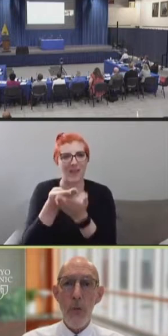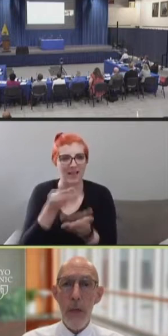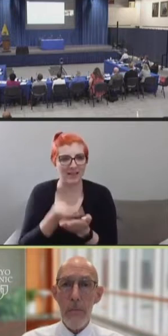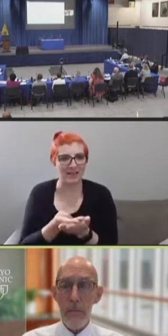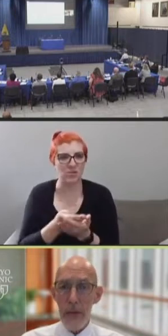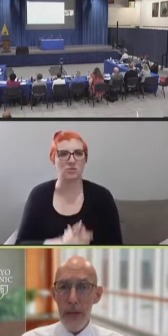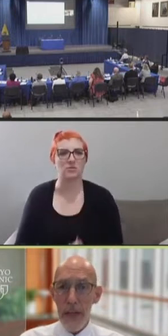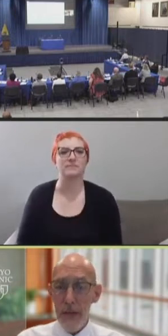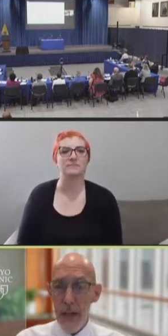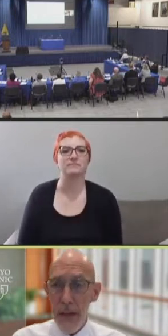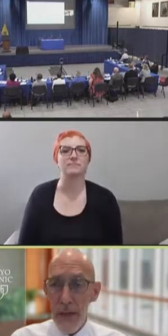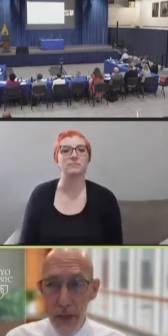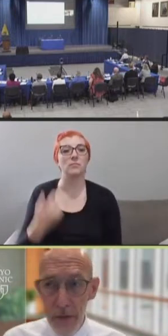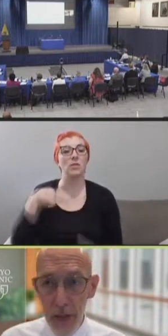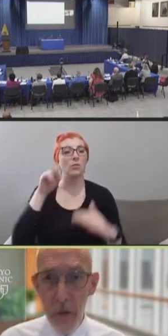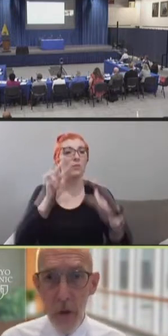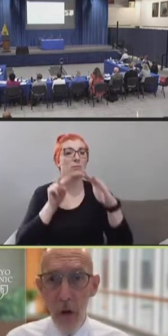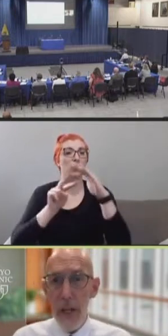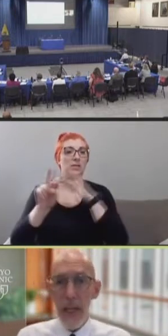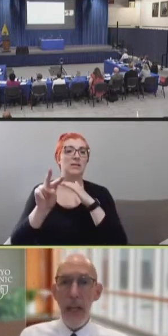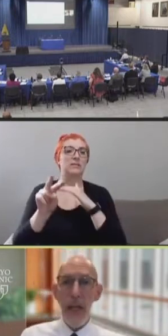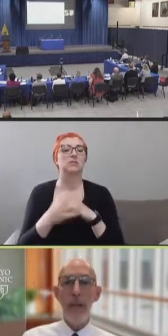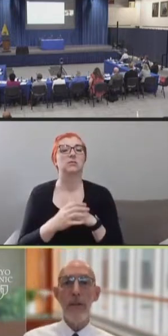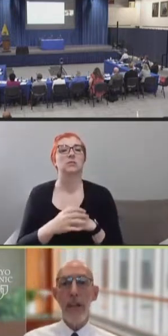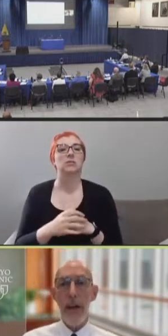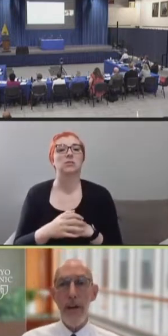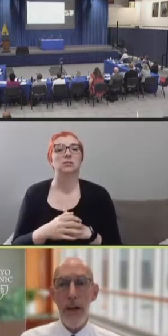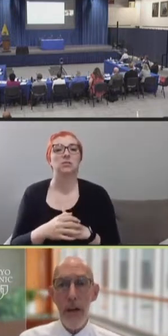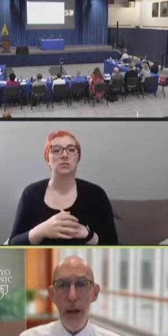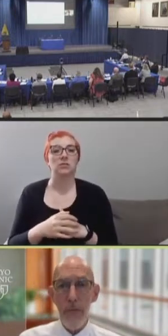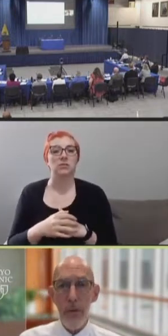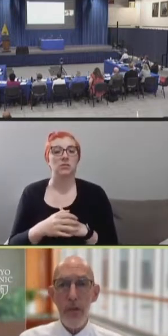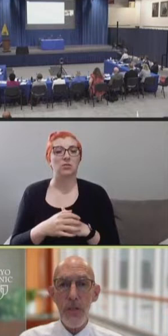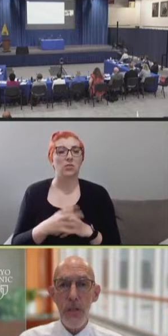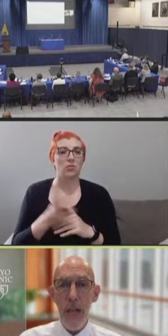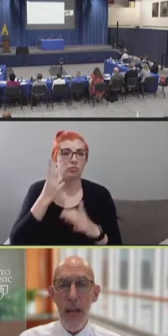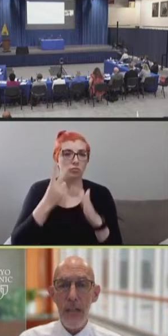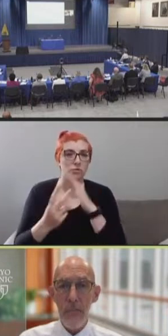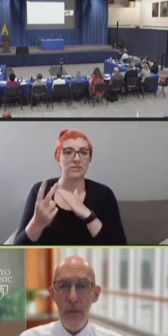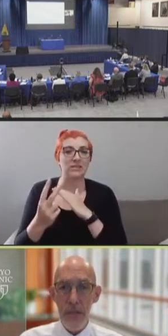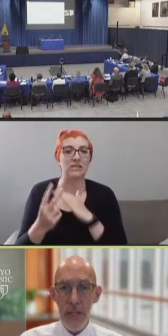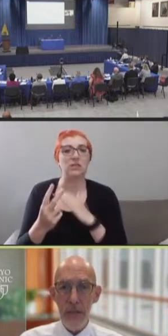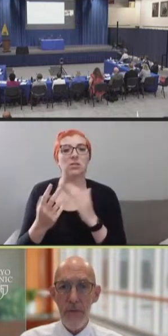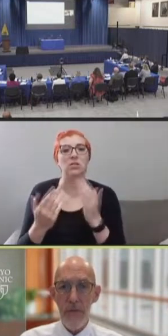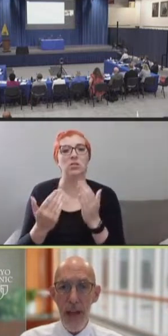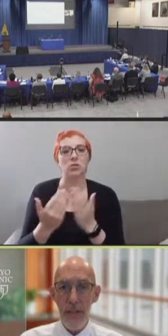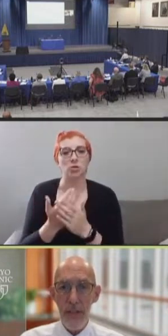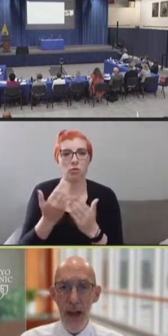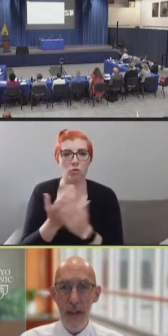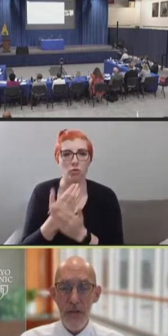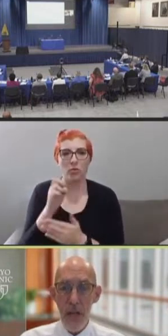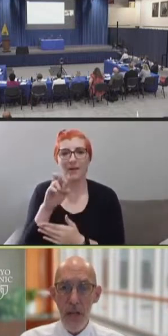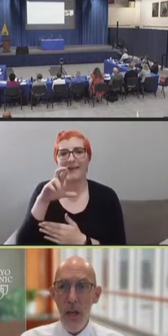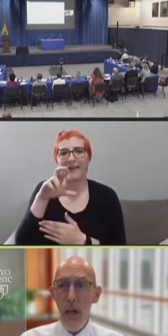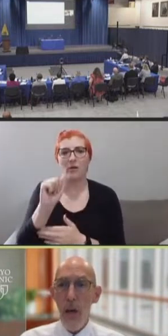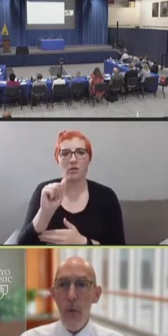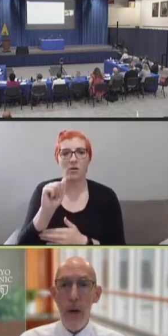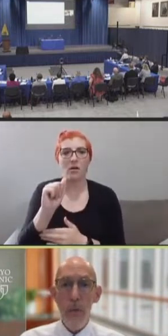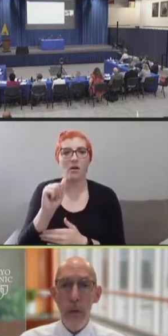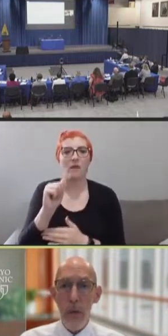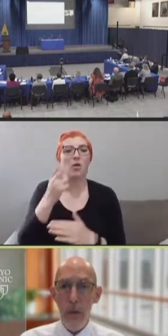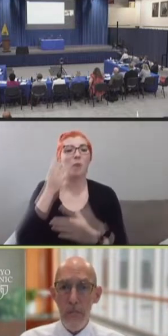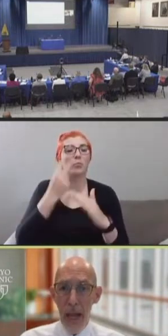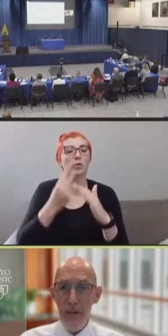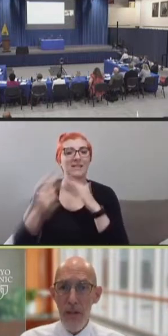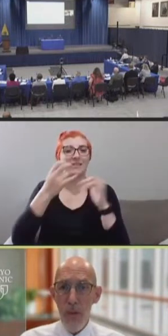So we predict, and indeed we're already in the era of personalized predictive vaccinology, where